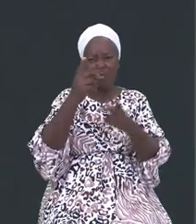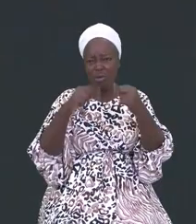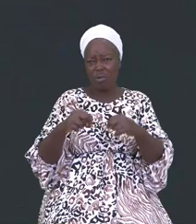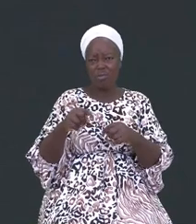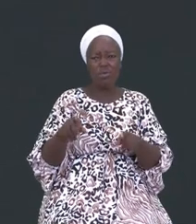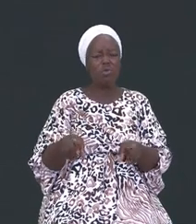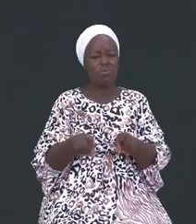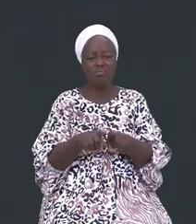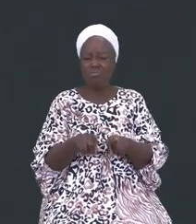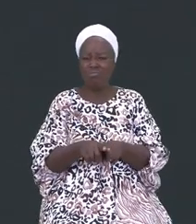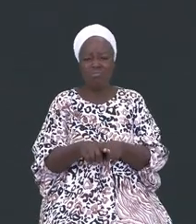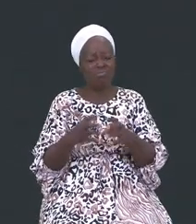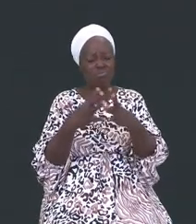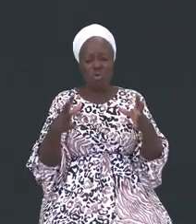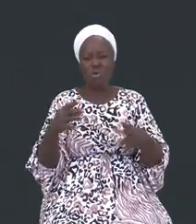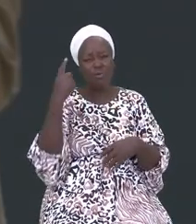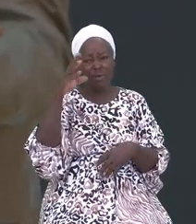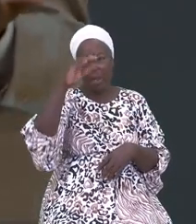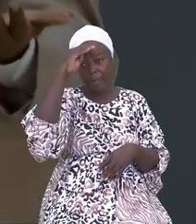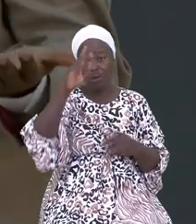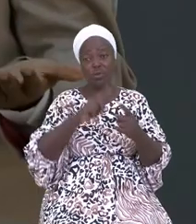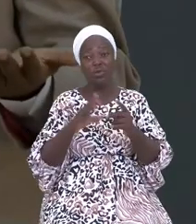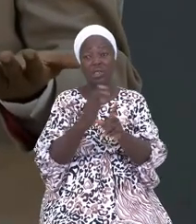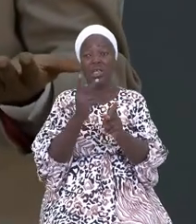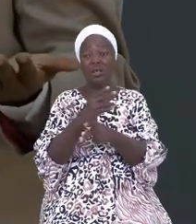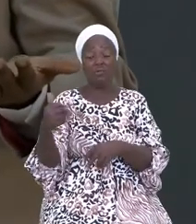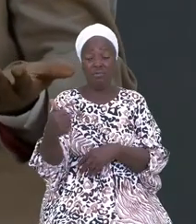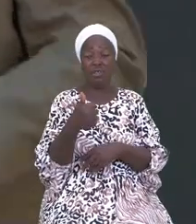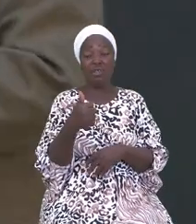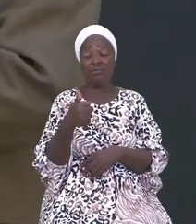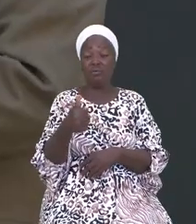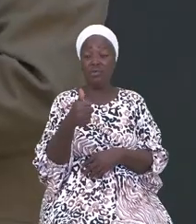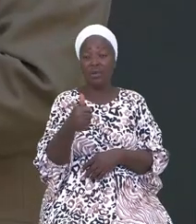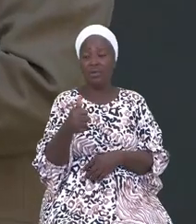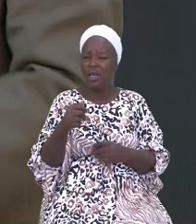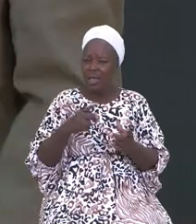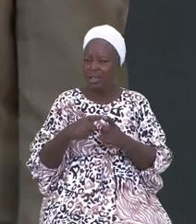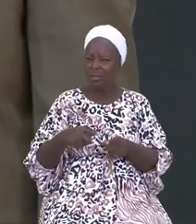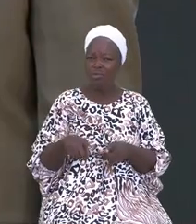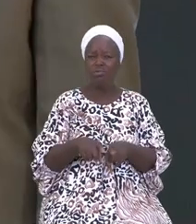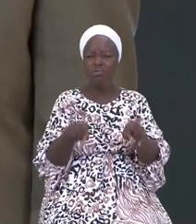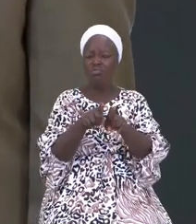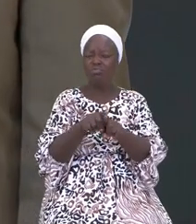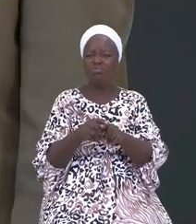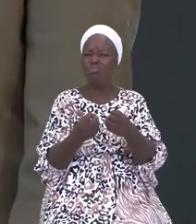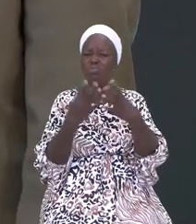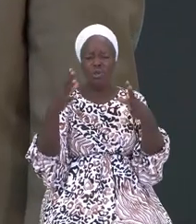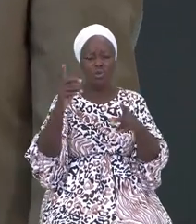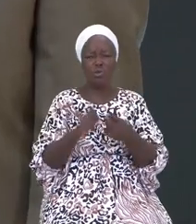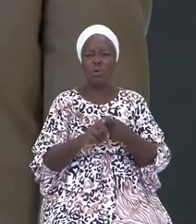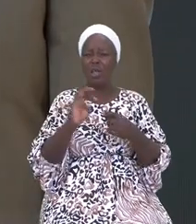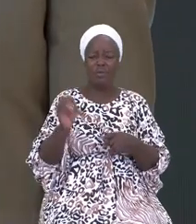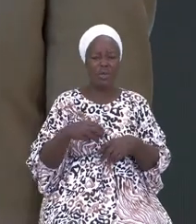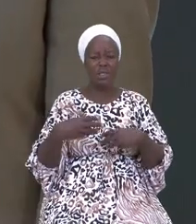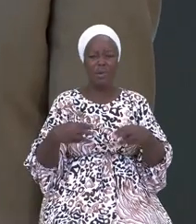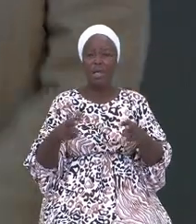a man to take care of himself, and too much to ever spend